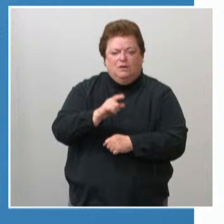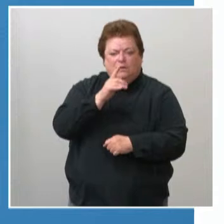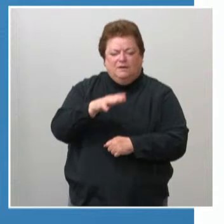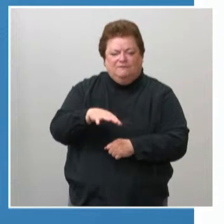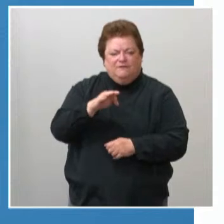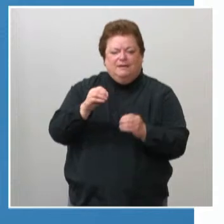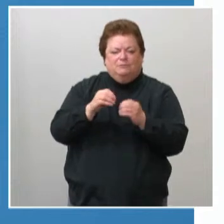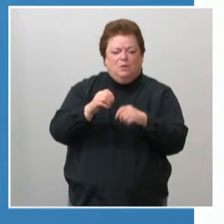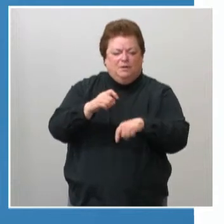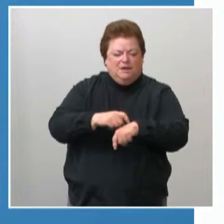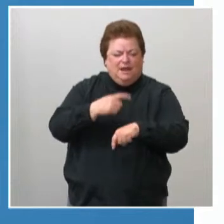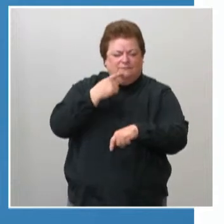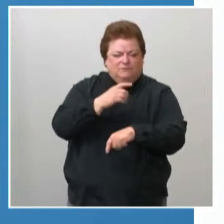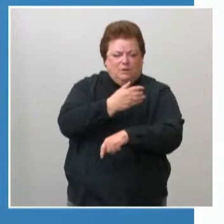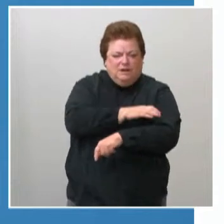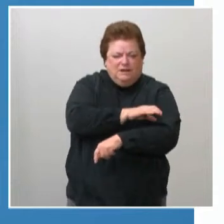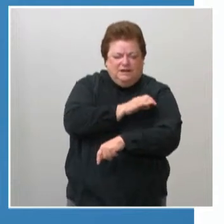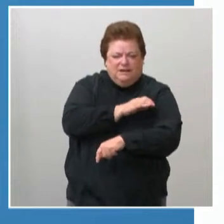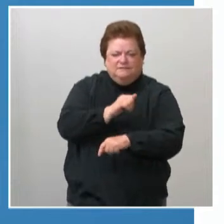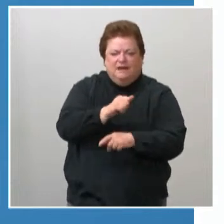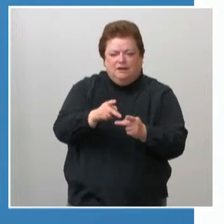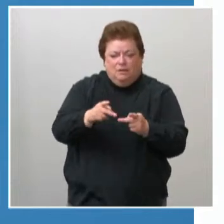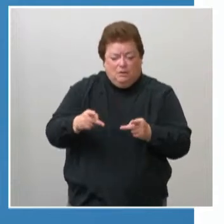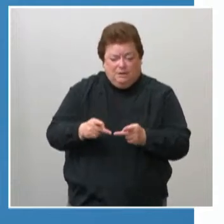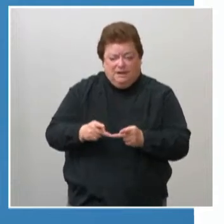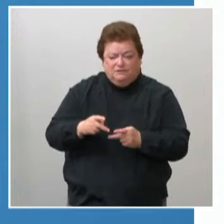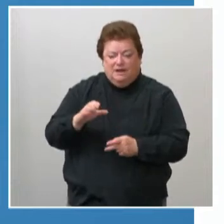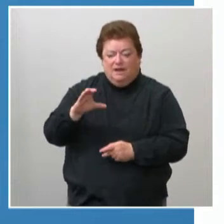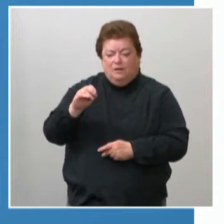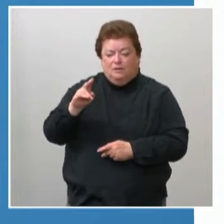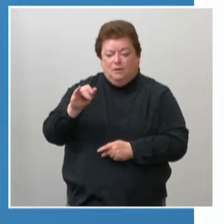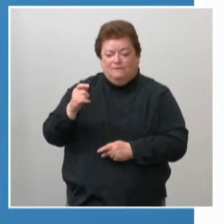clinic times and locations at